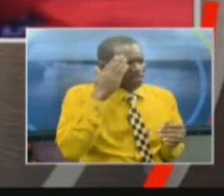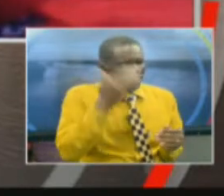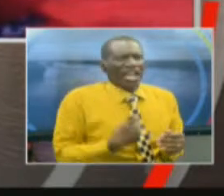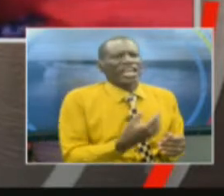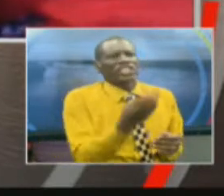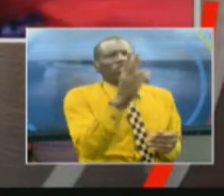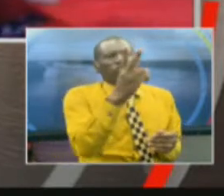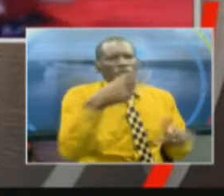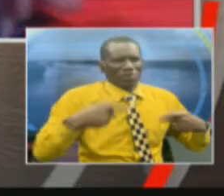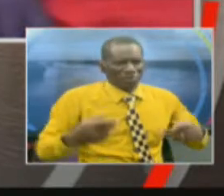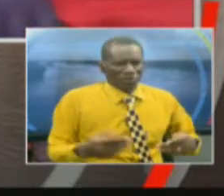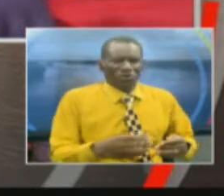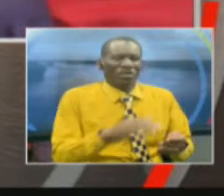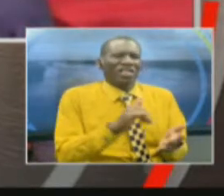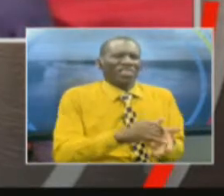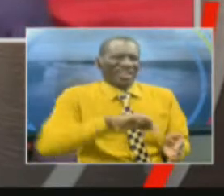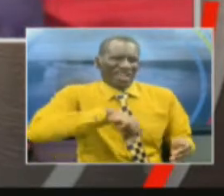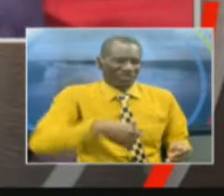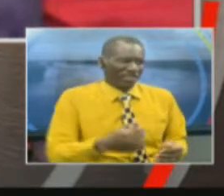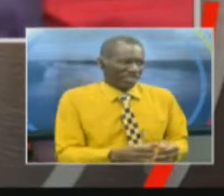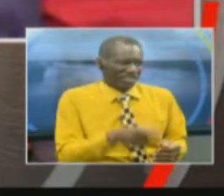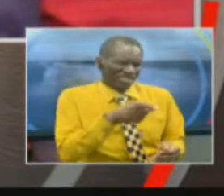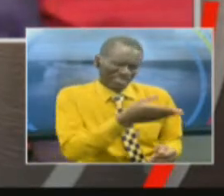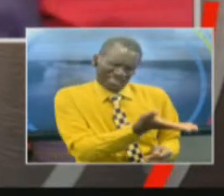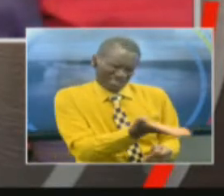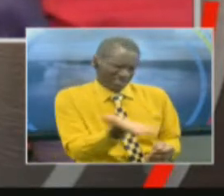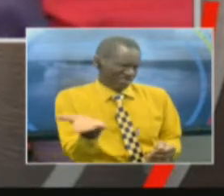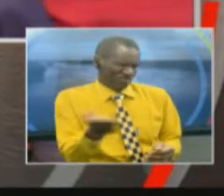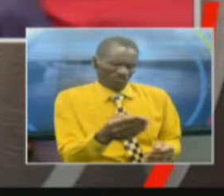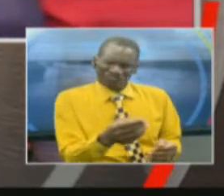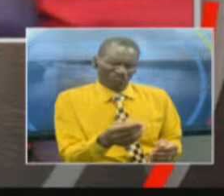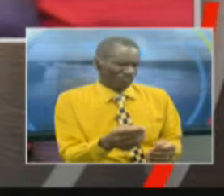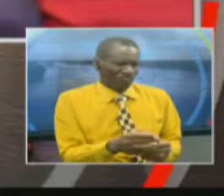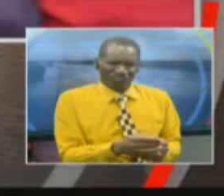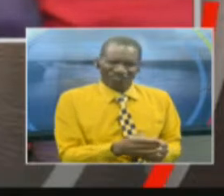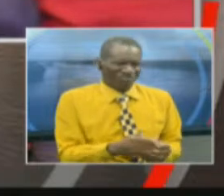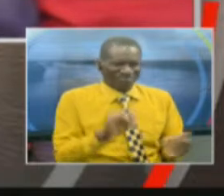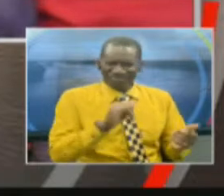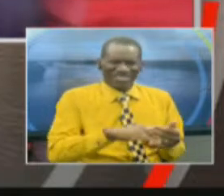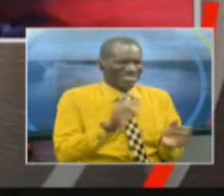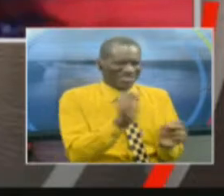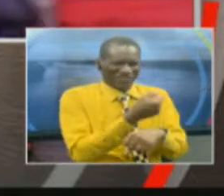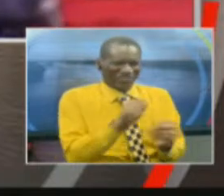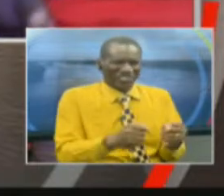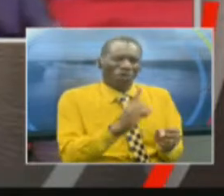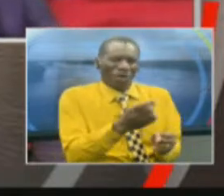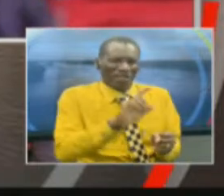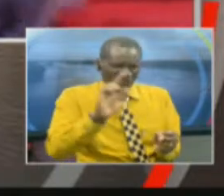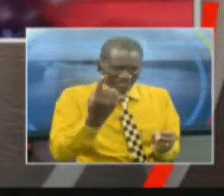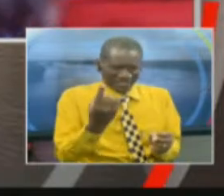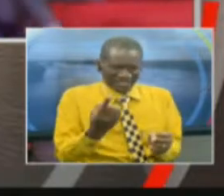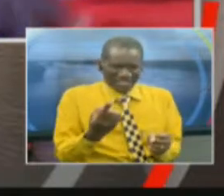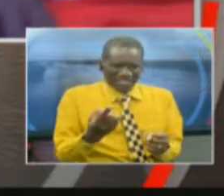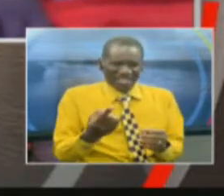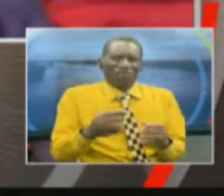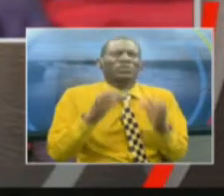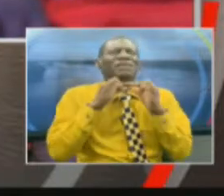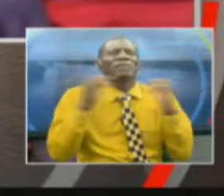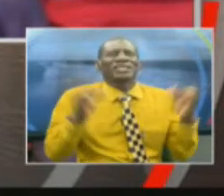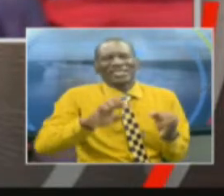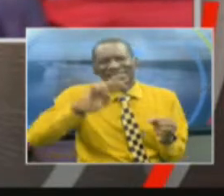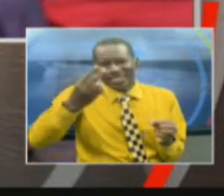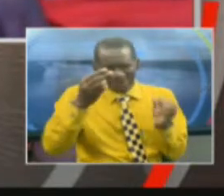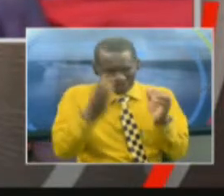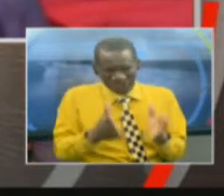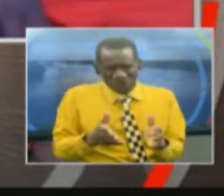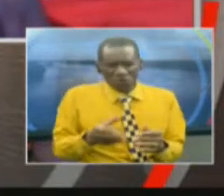people that I felt no. These ones I can't marry any of them. One of them was a widow, another one was a pastor. Those